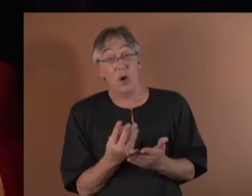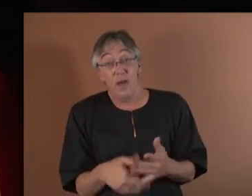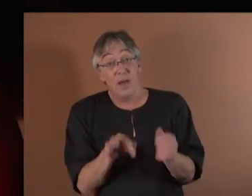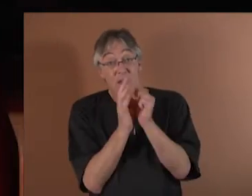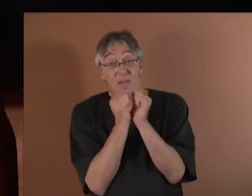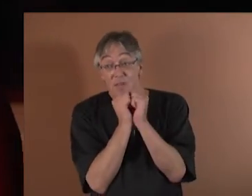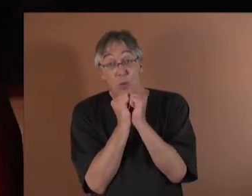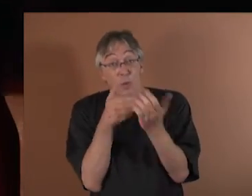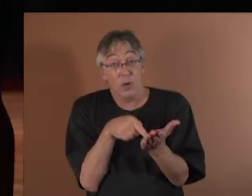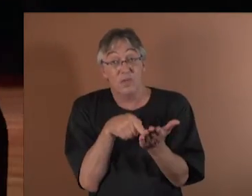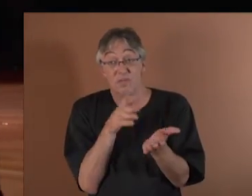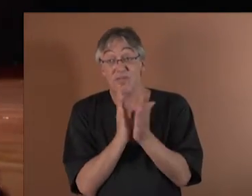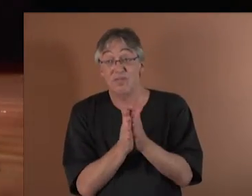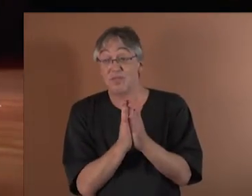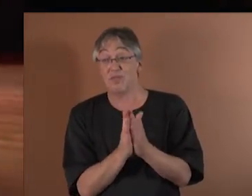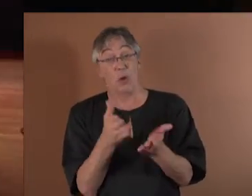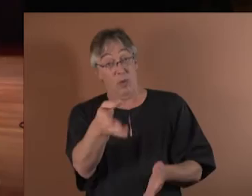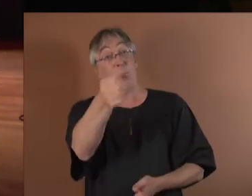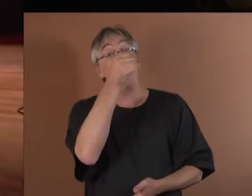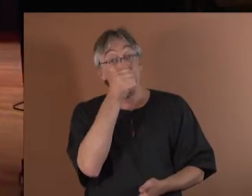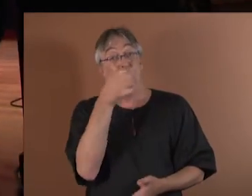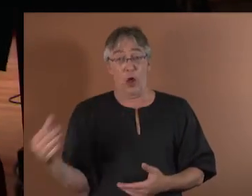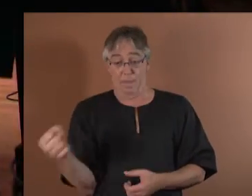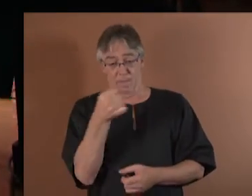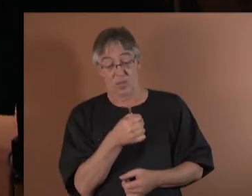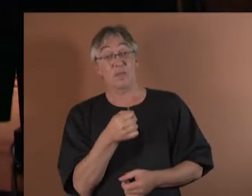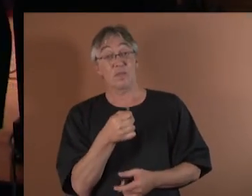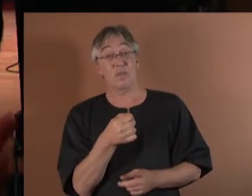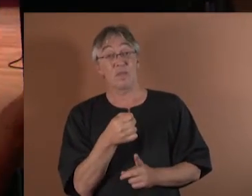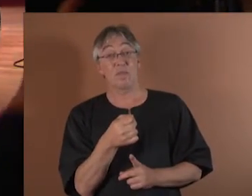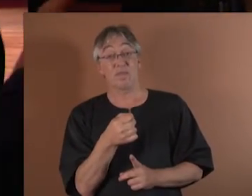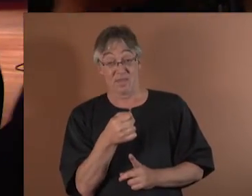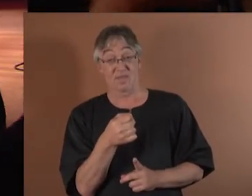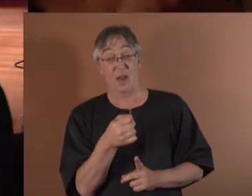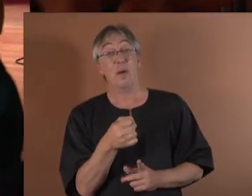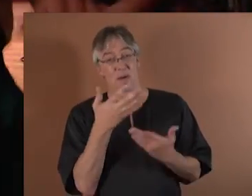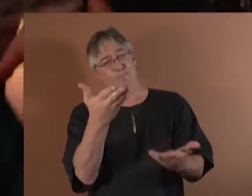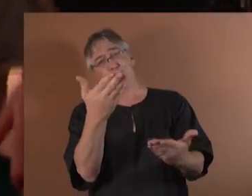Please help the lady down, otherwise she falls. And it's beautiful in YouTube. It's terrible in real life.